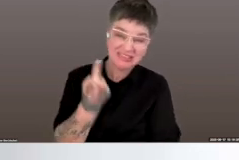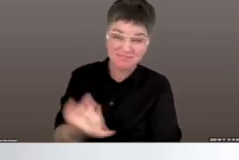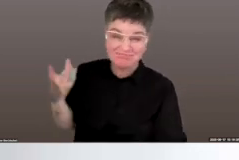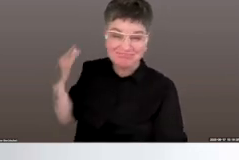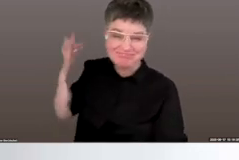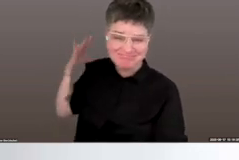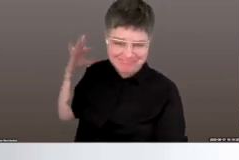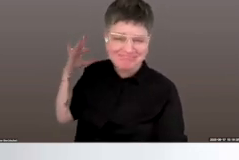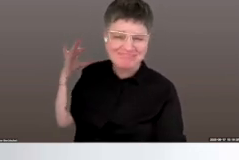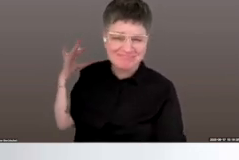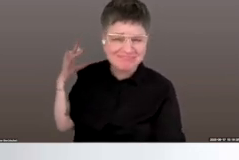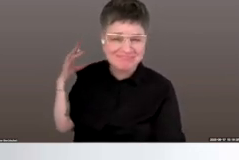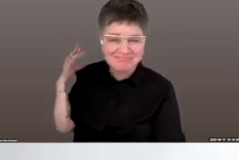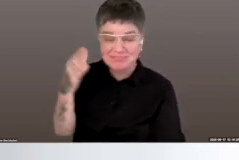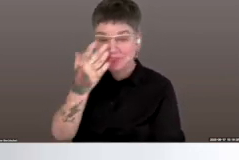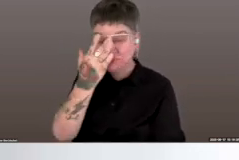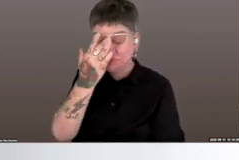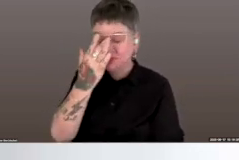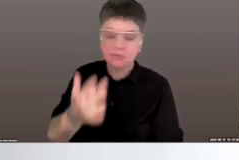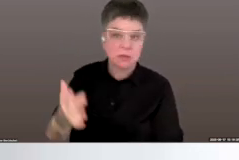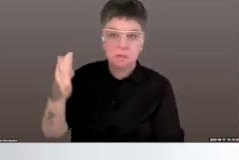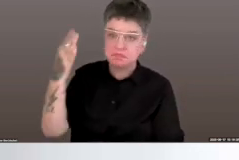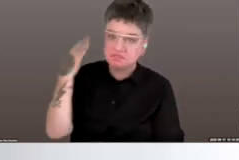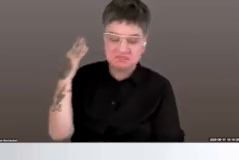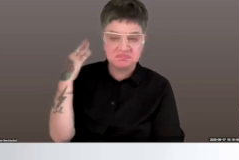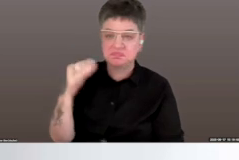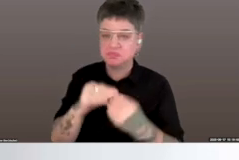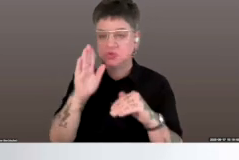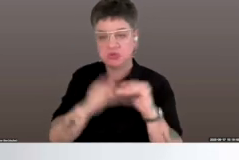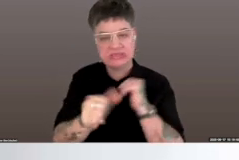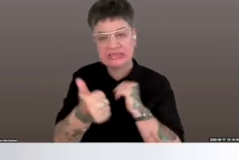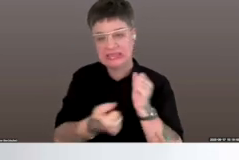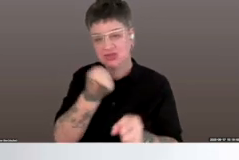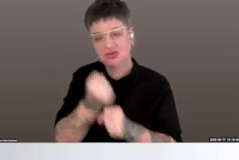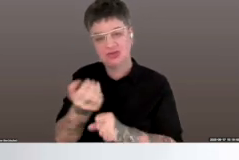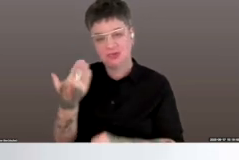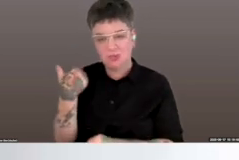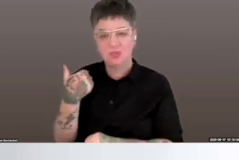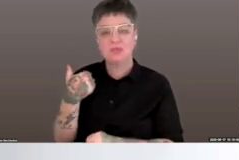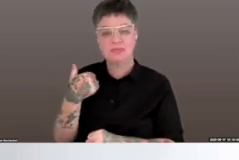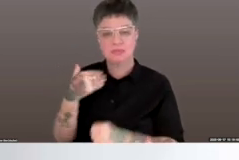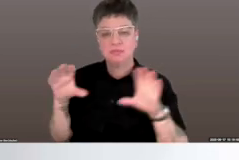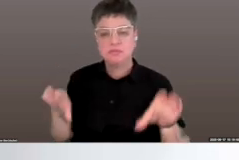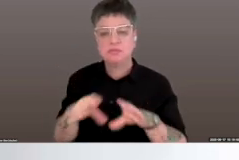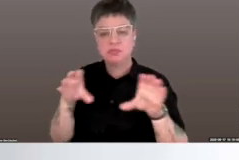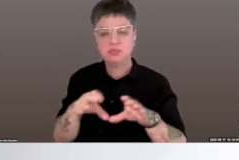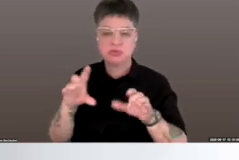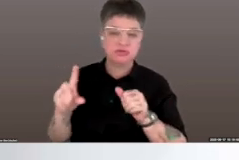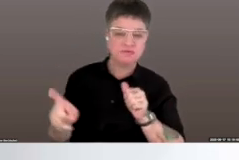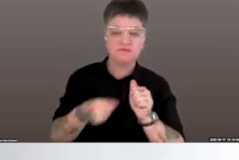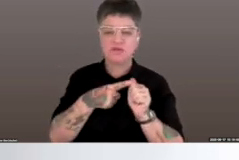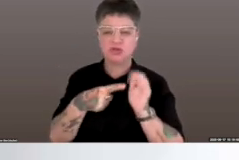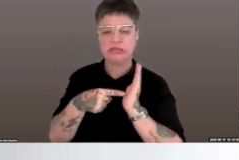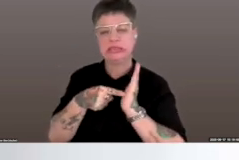shift projects, way back more than 10 years ago, that was doing a first demonstration of